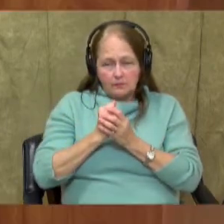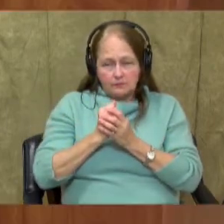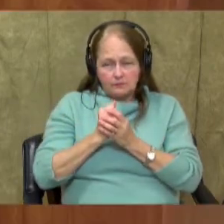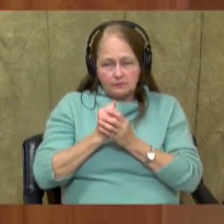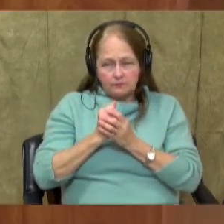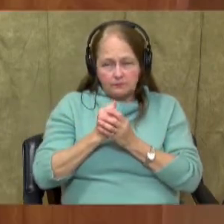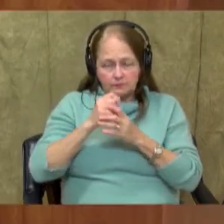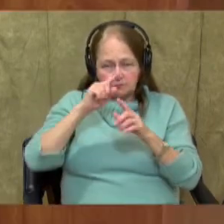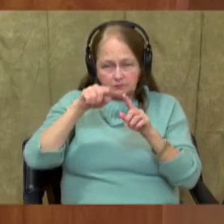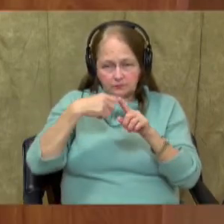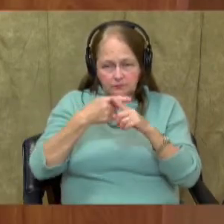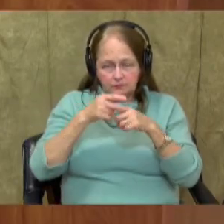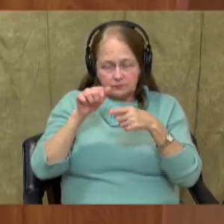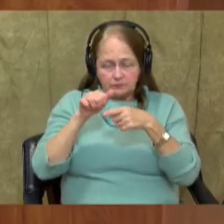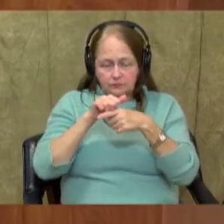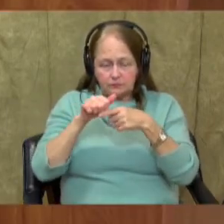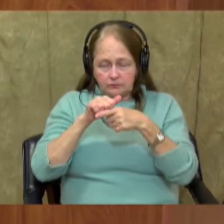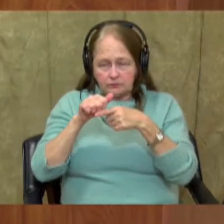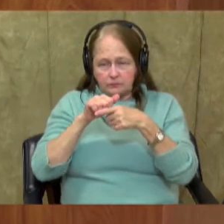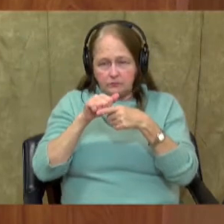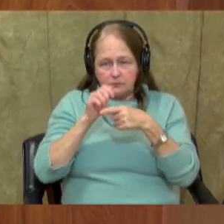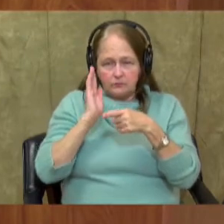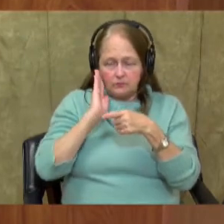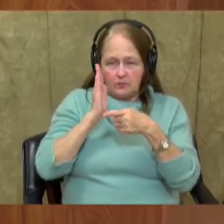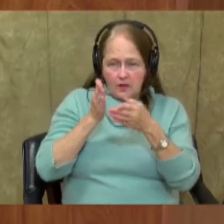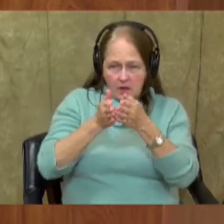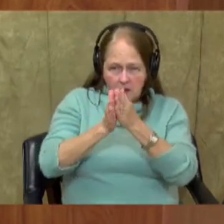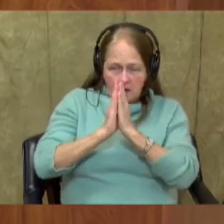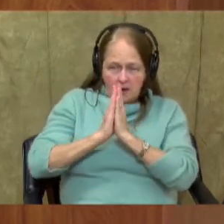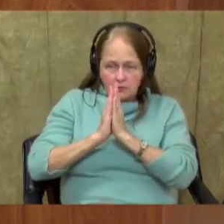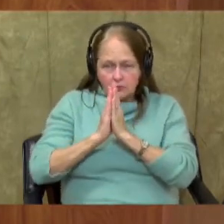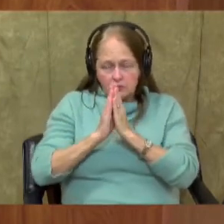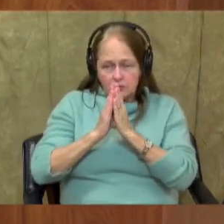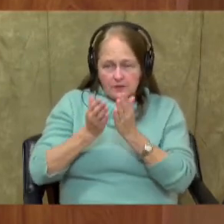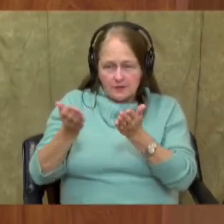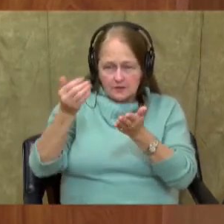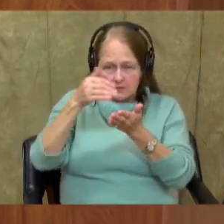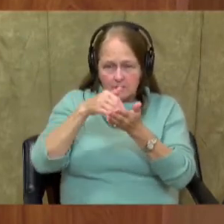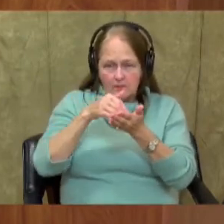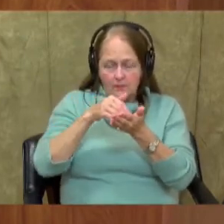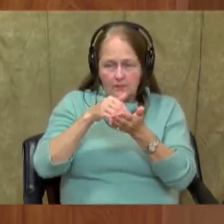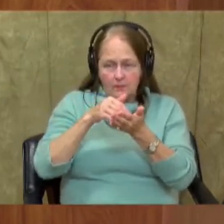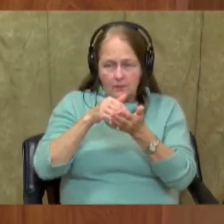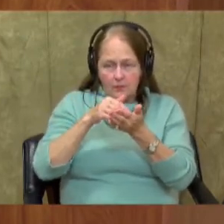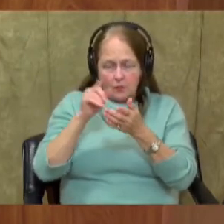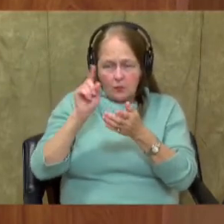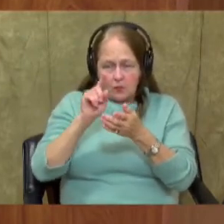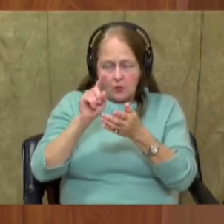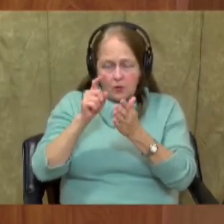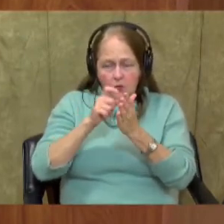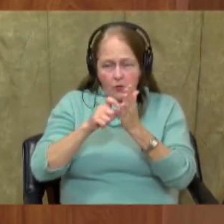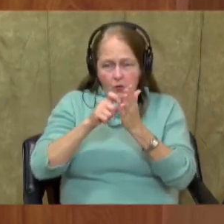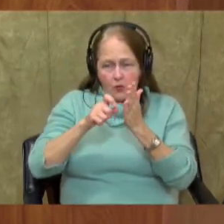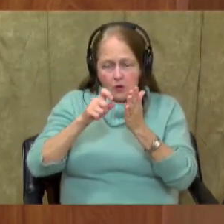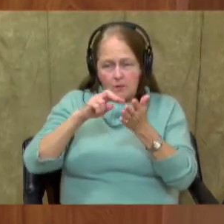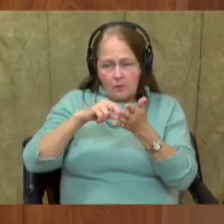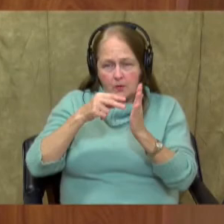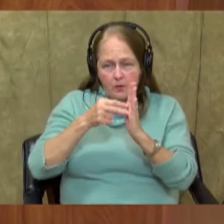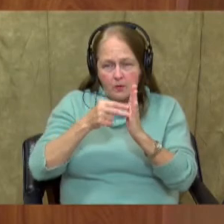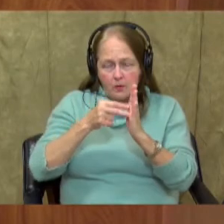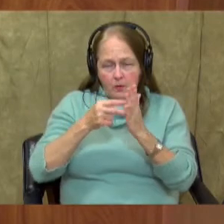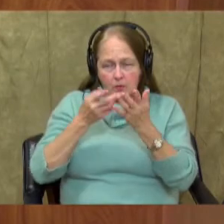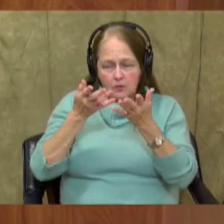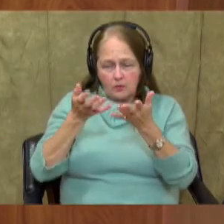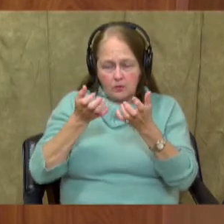So your next practice, I'm going to ask you once again to remember what is our author's purpose. In other words, what